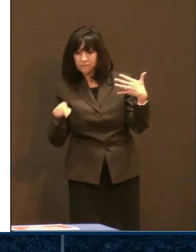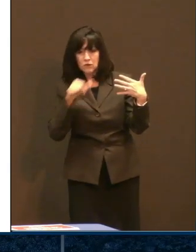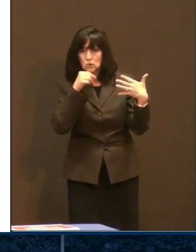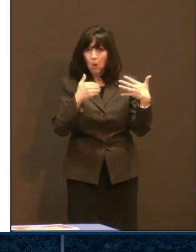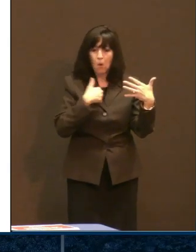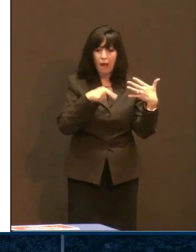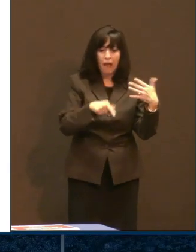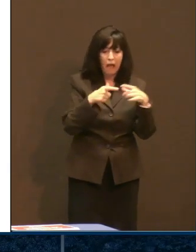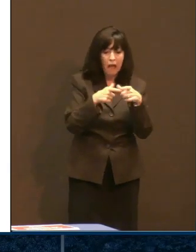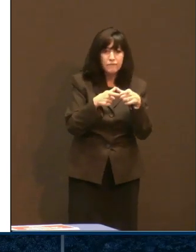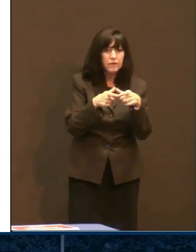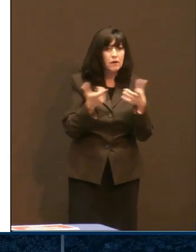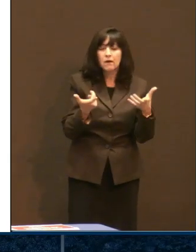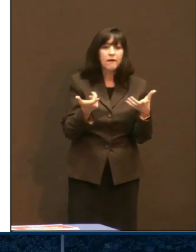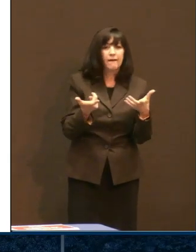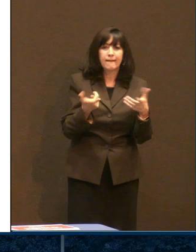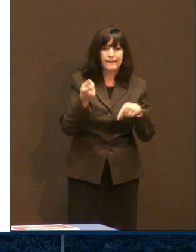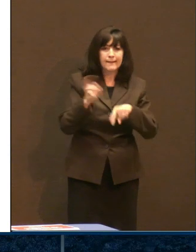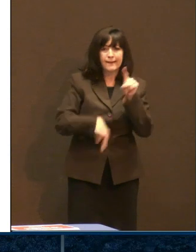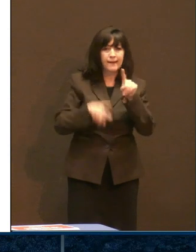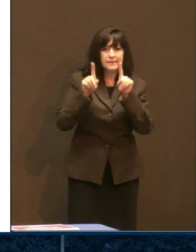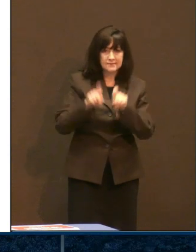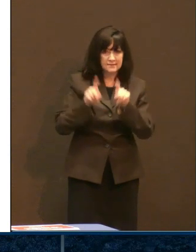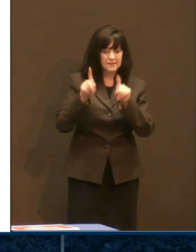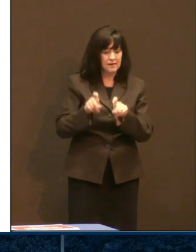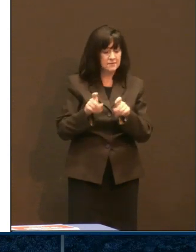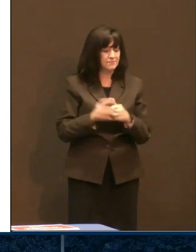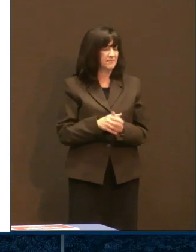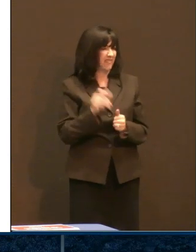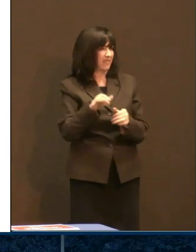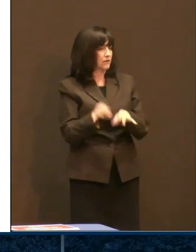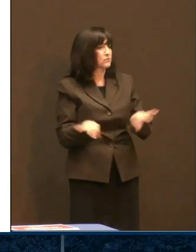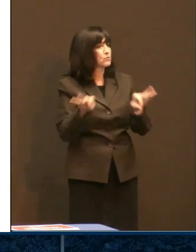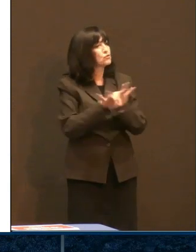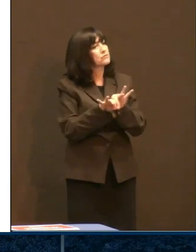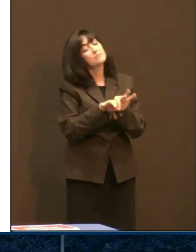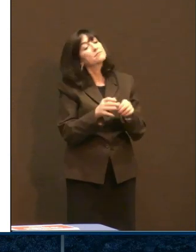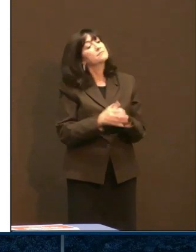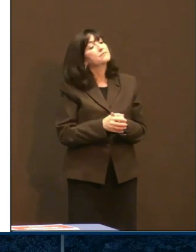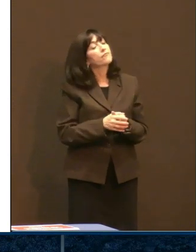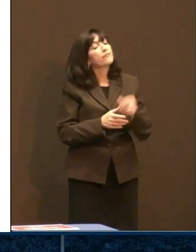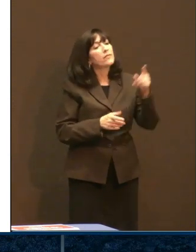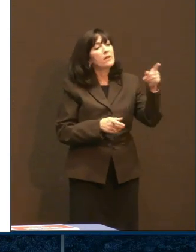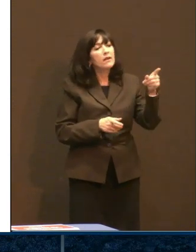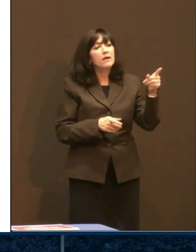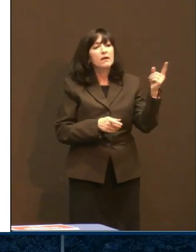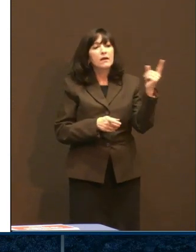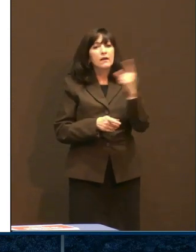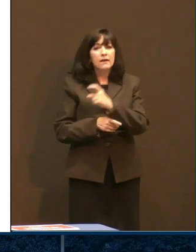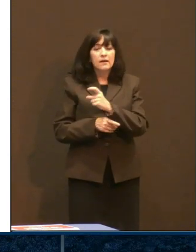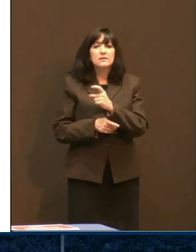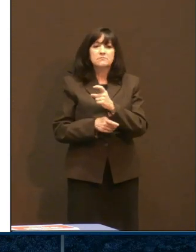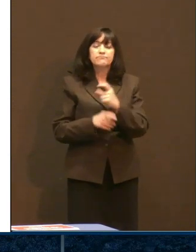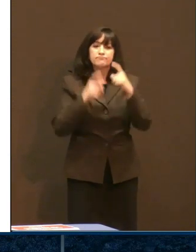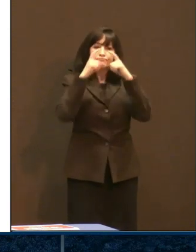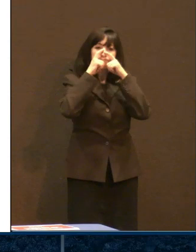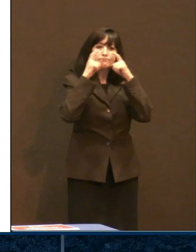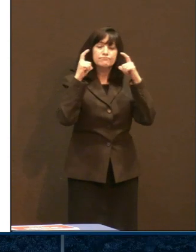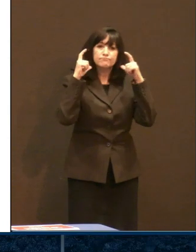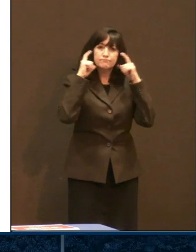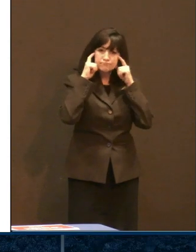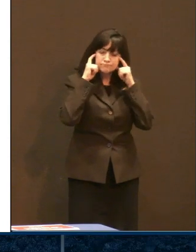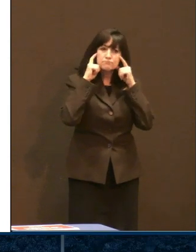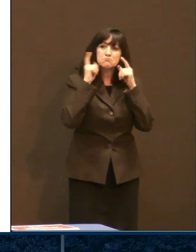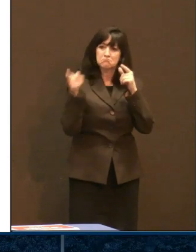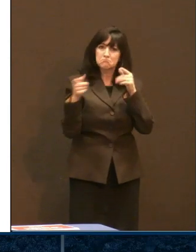There was a big change this week with the requirement of cloth face coverings to be worn in public. Matt Biddle at the Delaware State News asked, who is enforcing